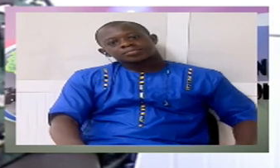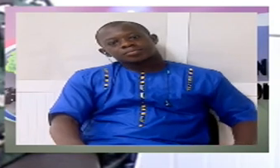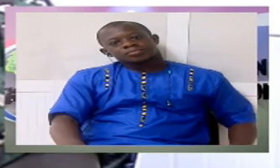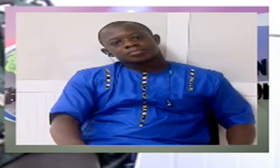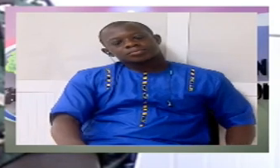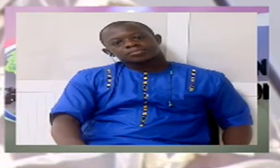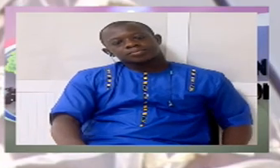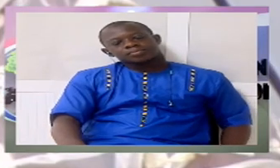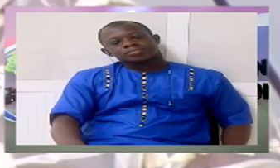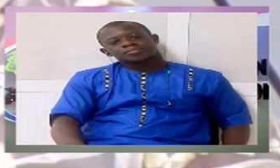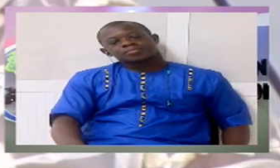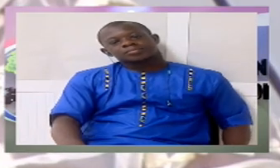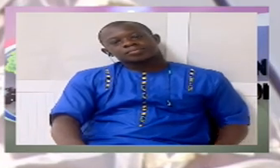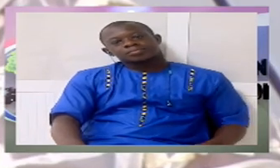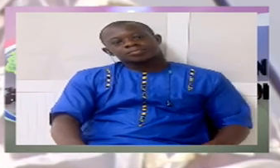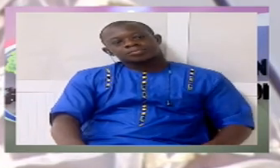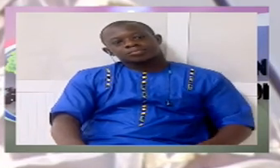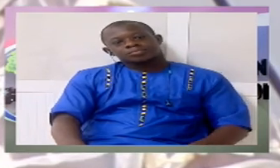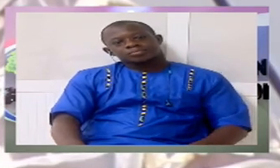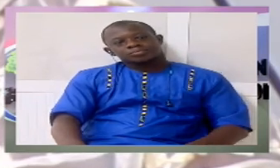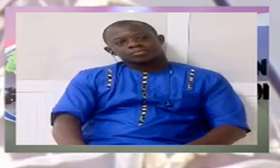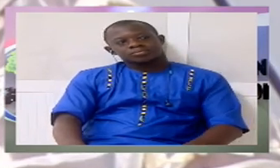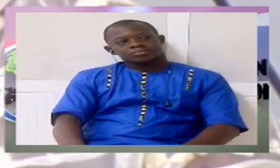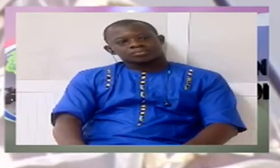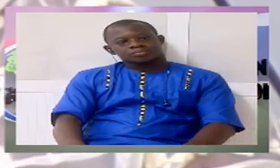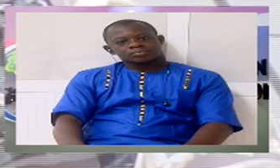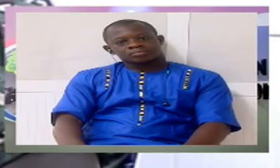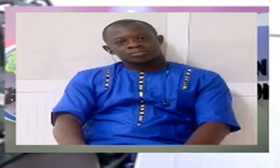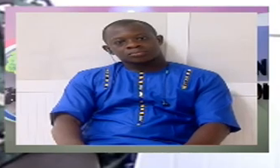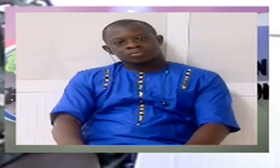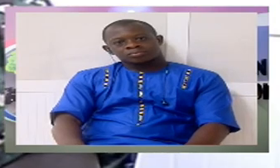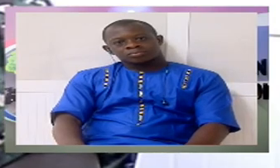taxone be ñom lepp lo xamne bëggon nañ ko def rek dañ ko daan def